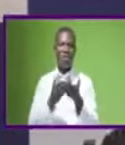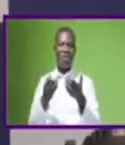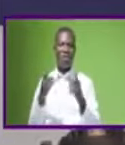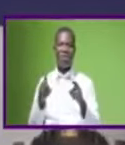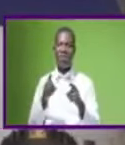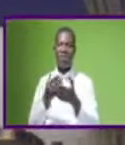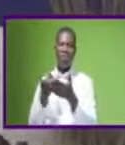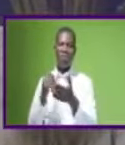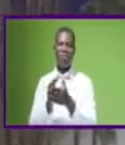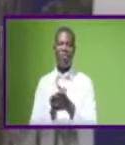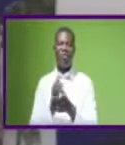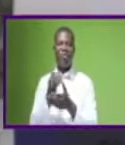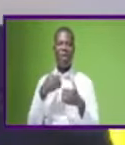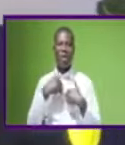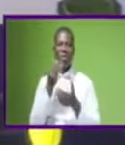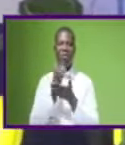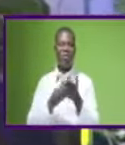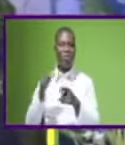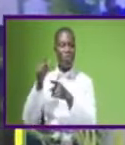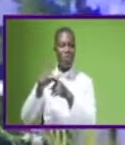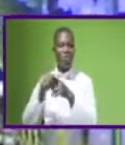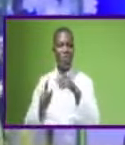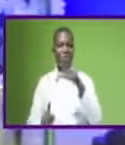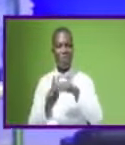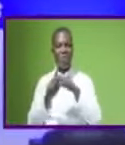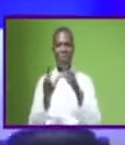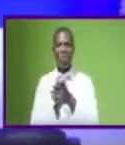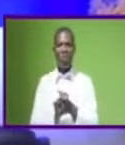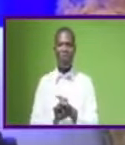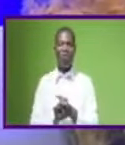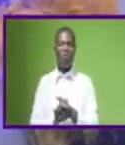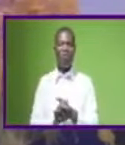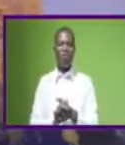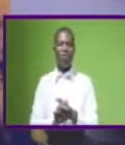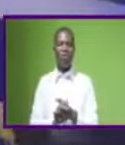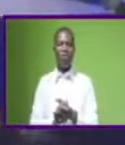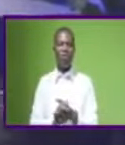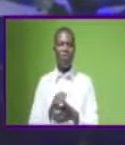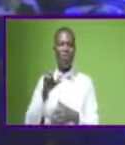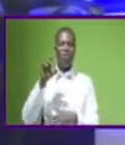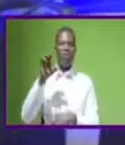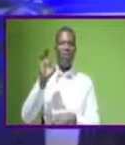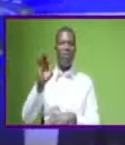kasa bisha se pie. Yes. Fabro Osuro no Faris.